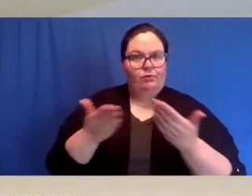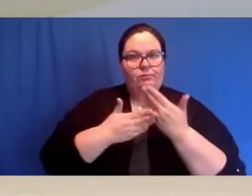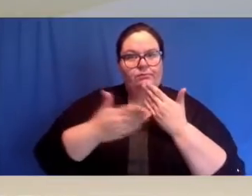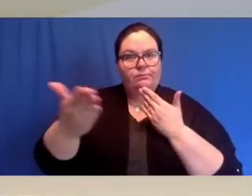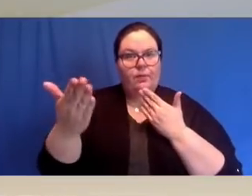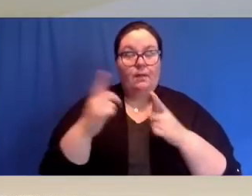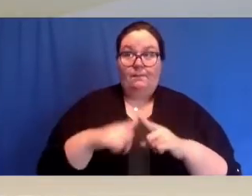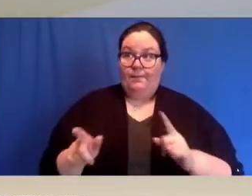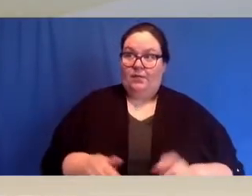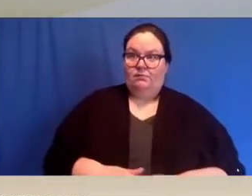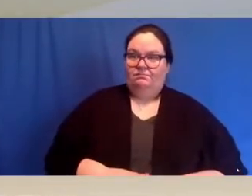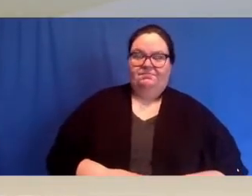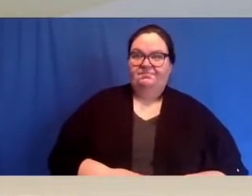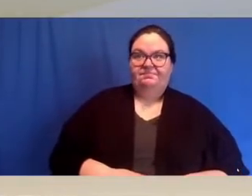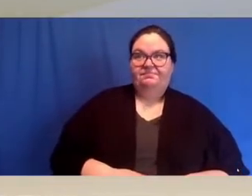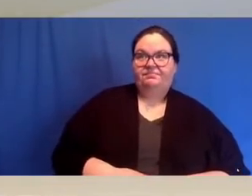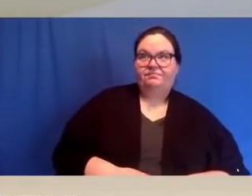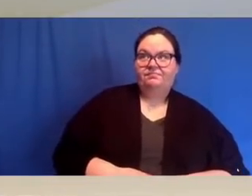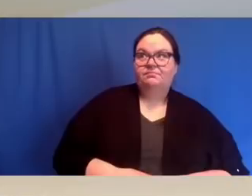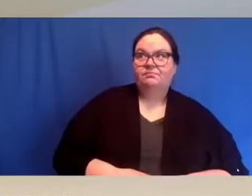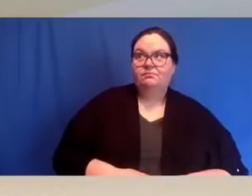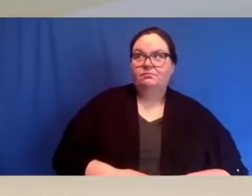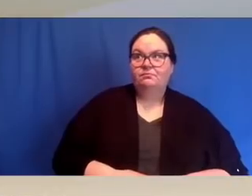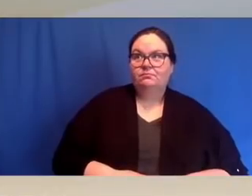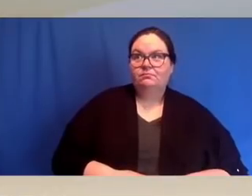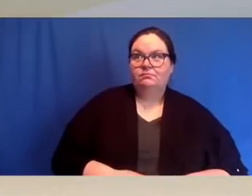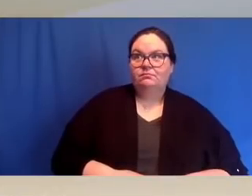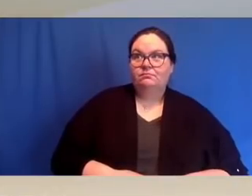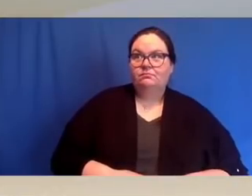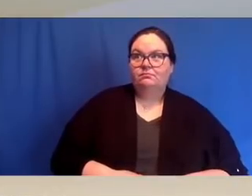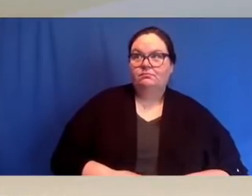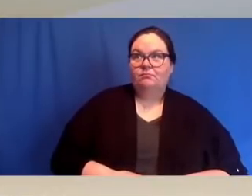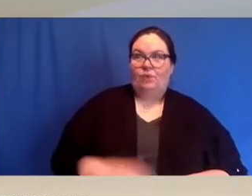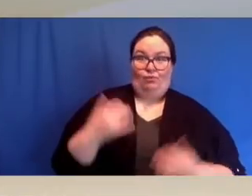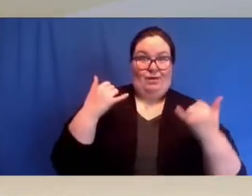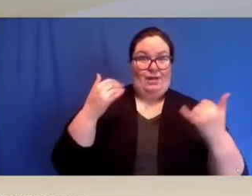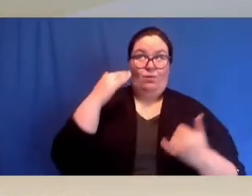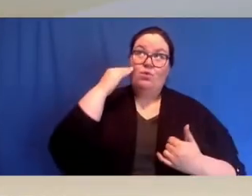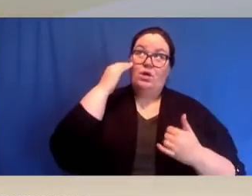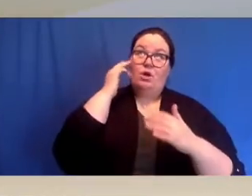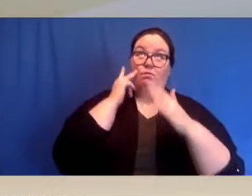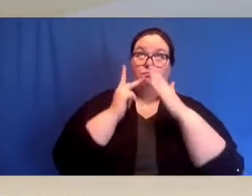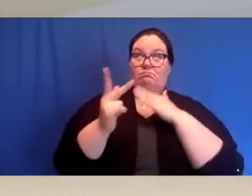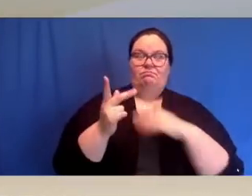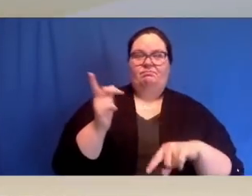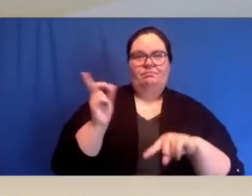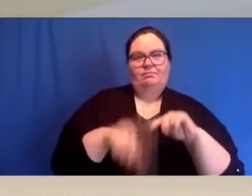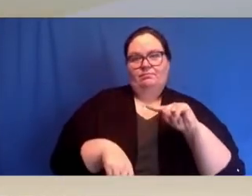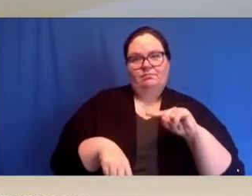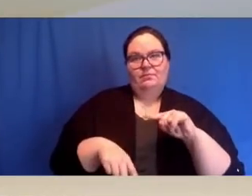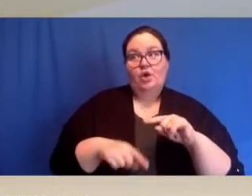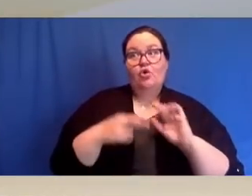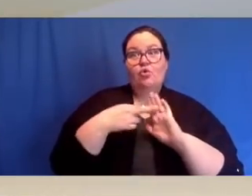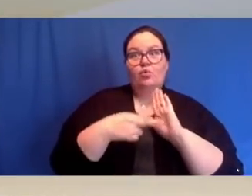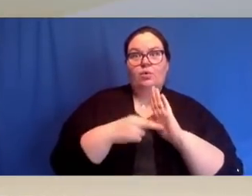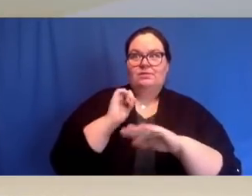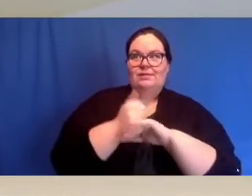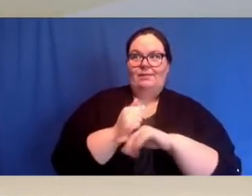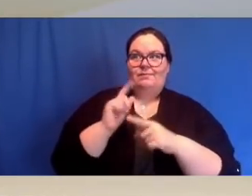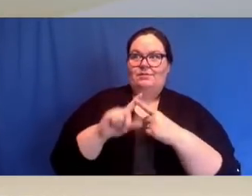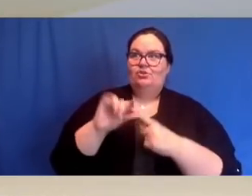certainly don't anticipate, knowing what we know right now and having the measures in place until January 8th at a